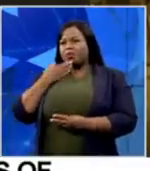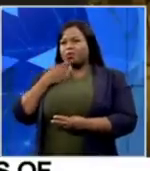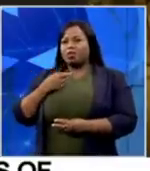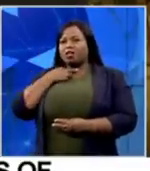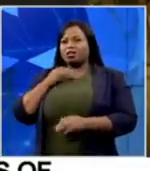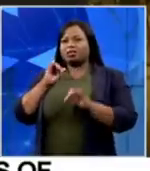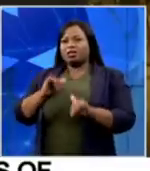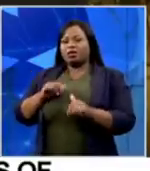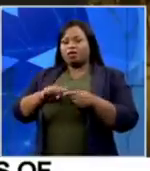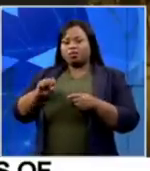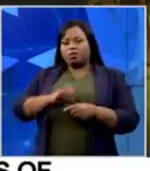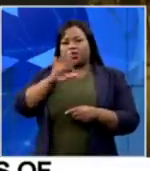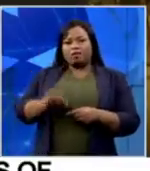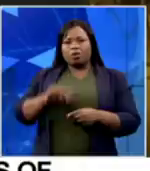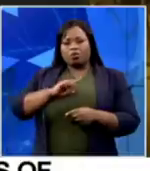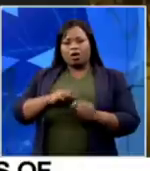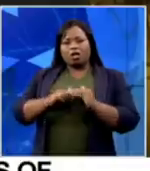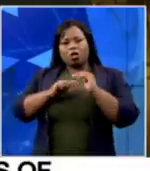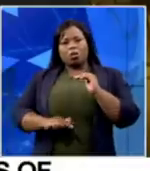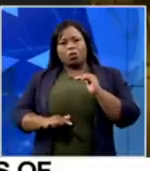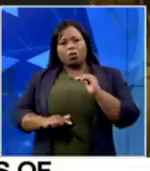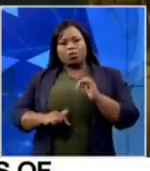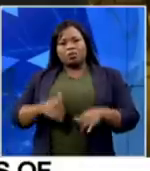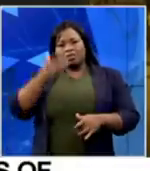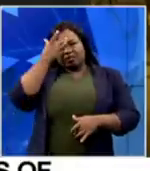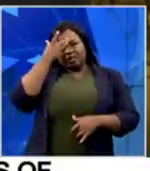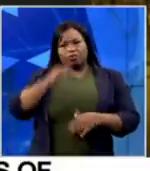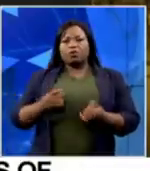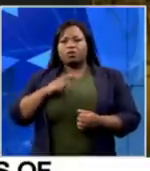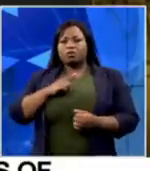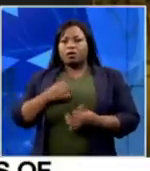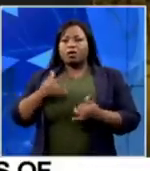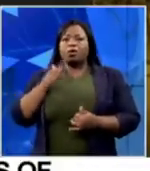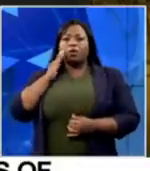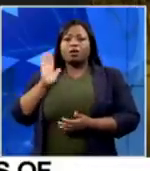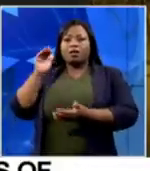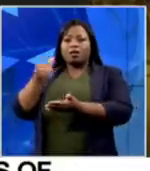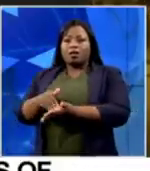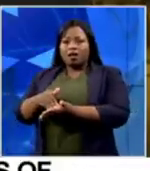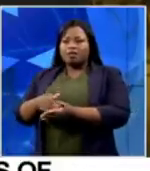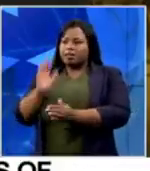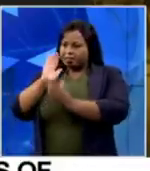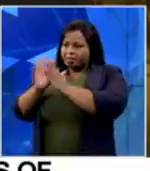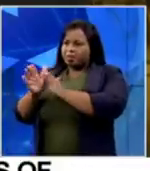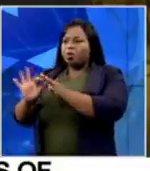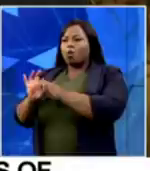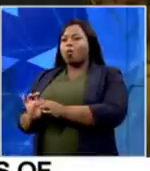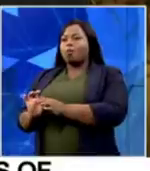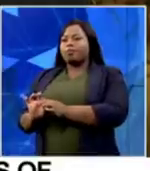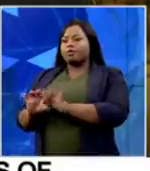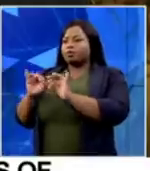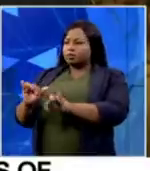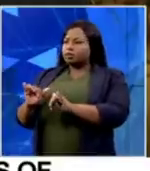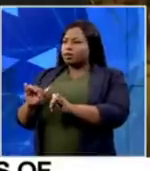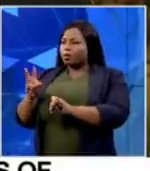South Africa, where there's far lower incidence of the disease, thankfully. So they will be making their own way home, where they will be staying at